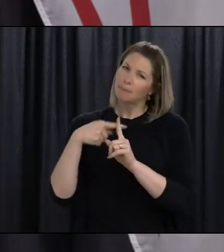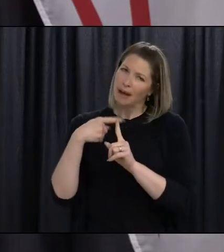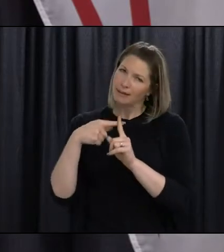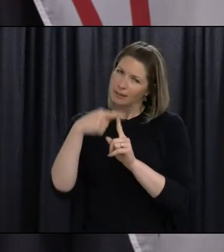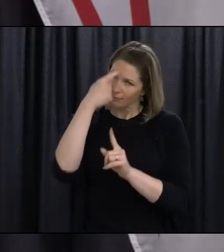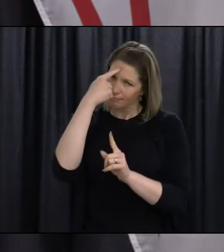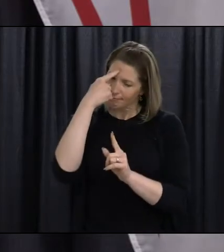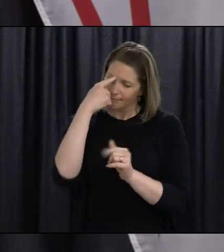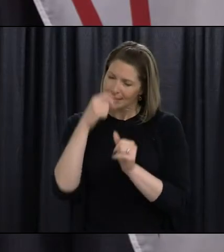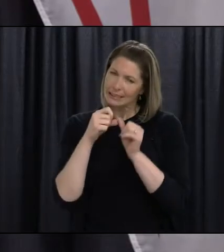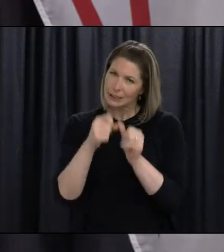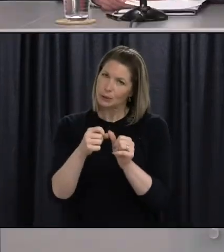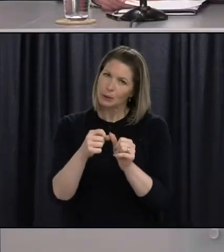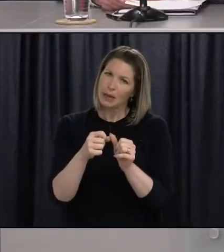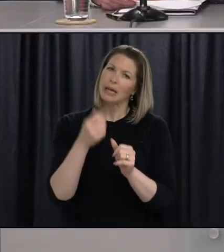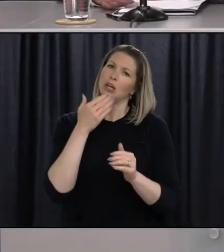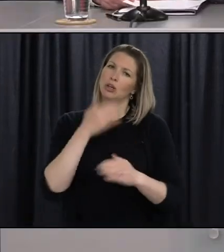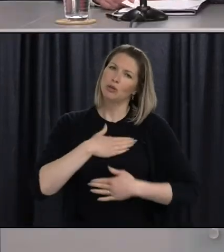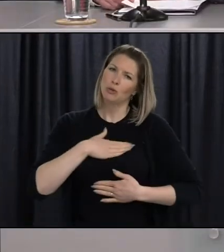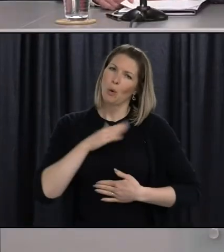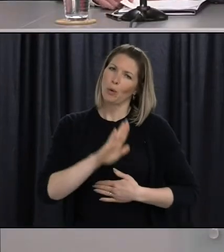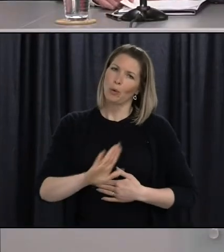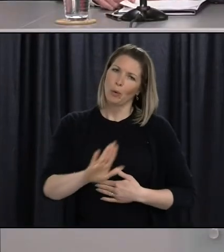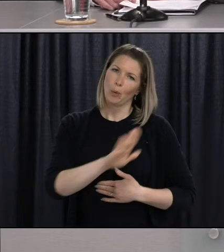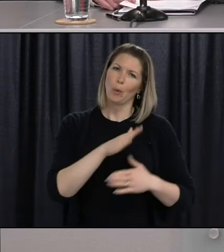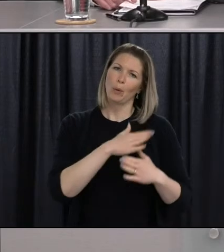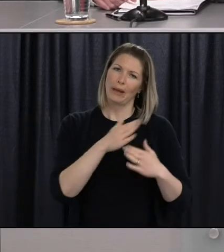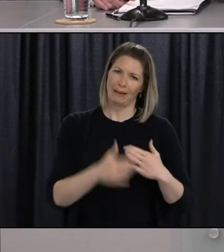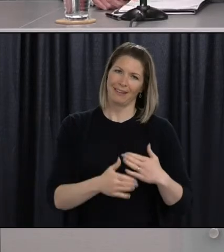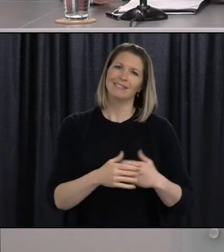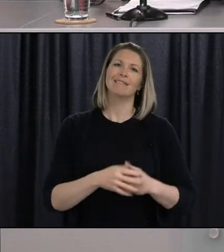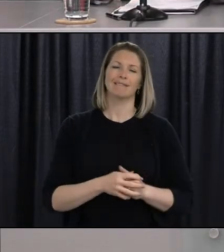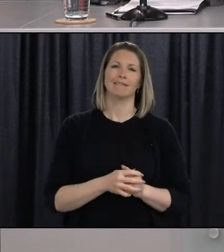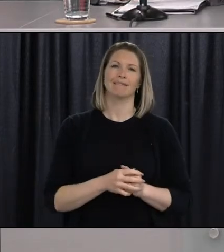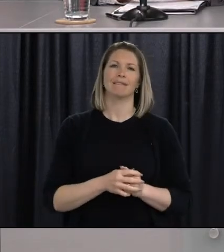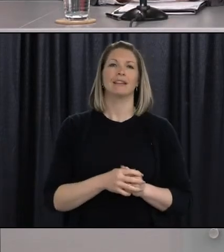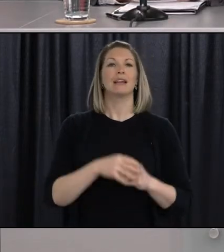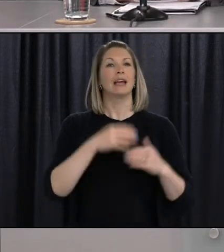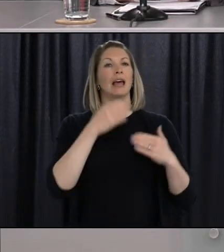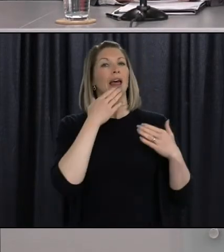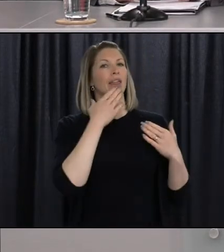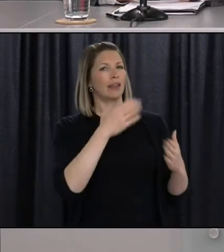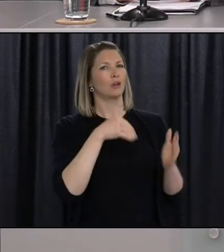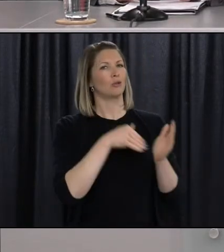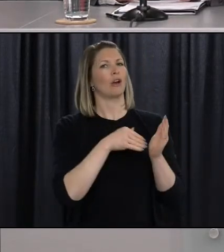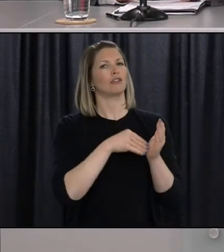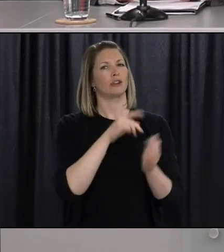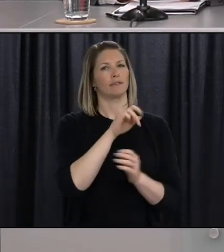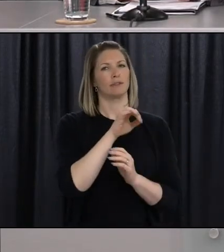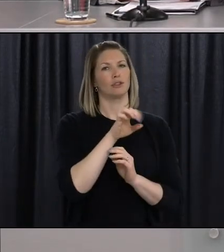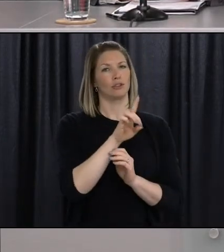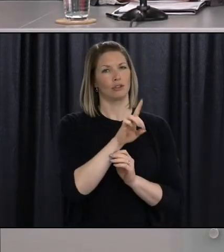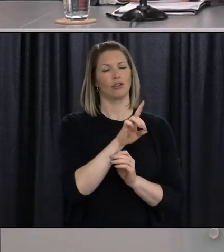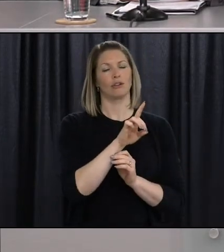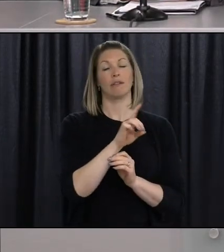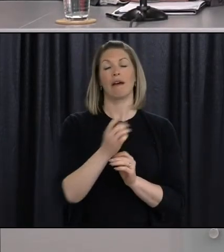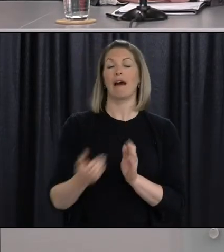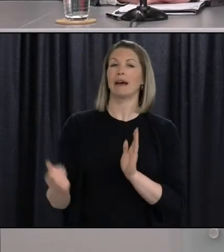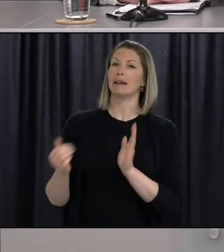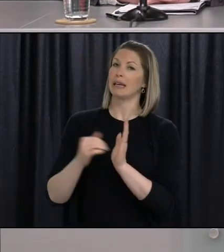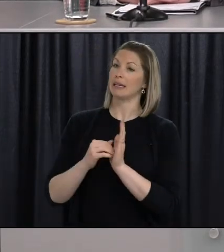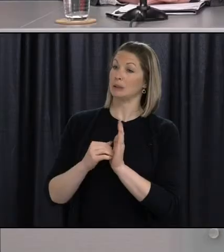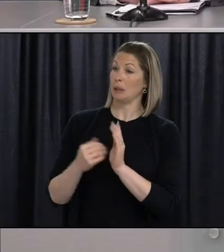Thank you. Well, thank you, Dr. Fitzgerald. And good news to report again with no new cases, of course.